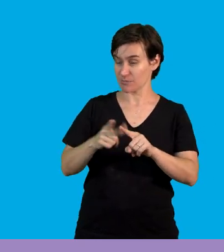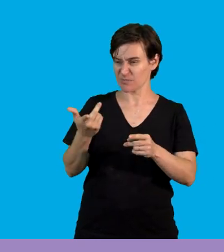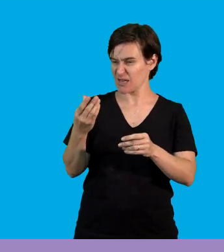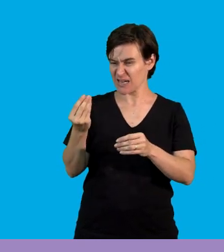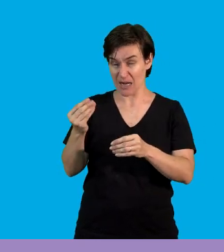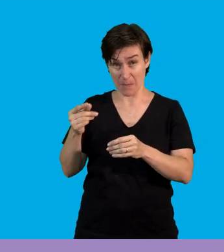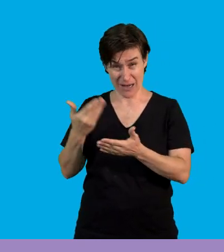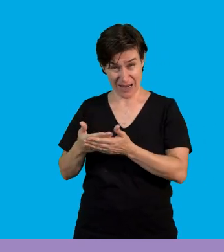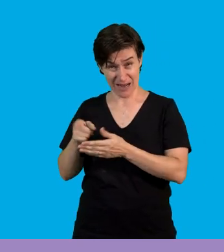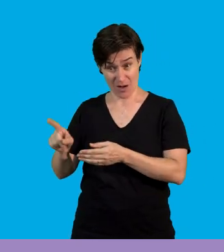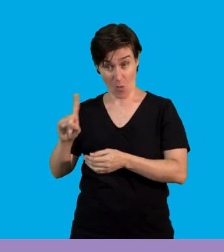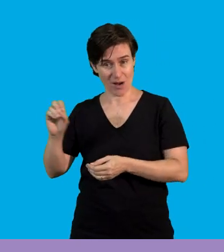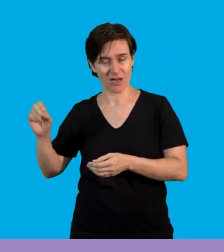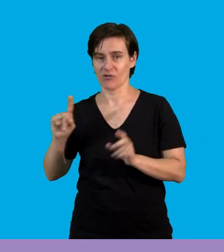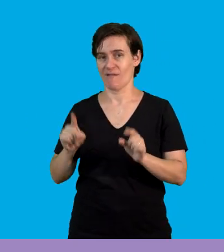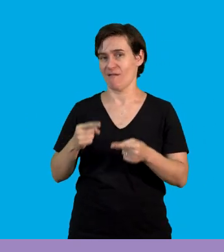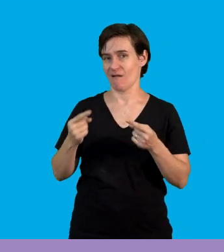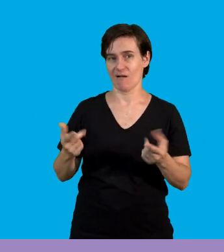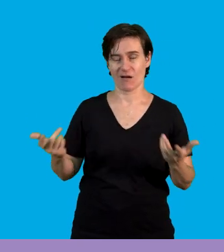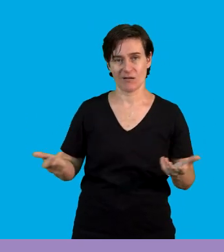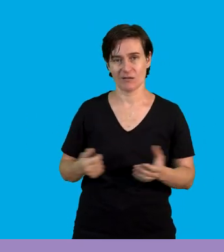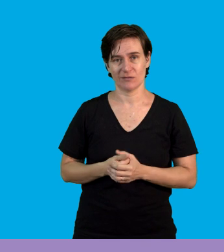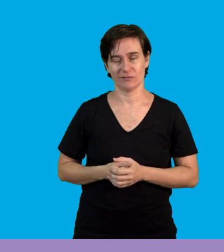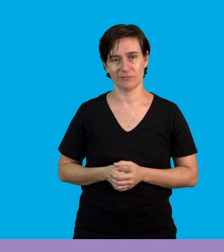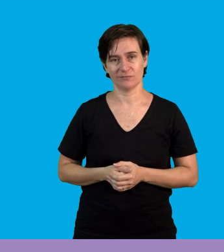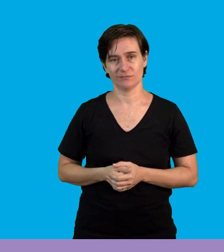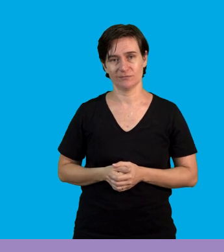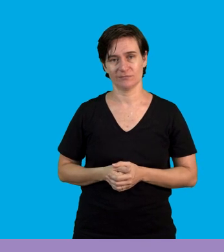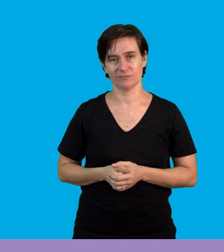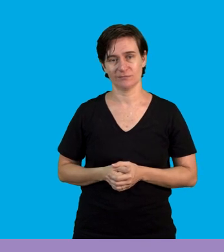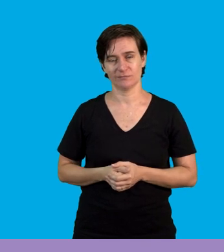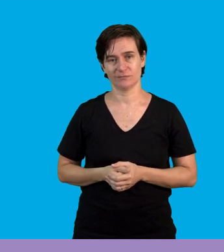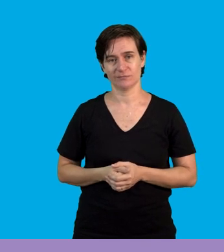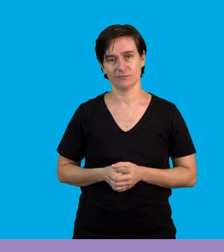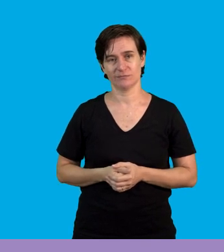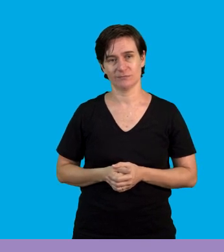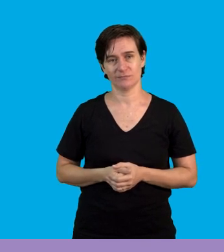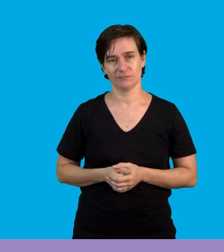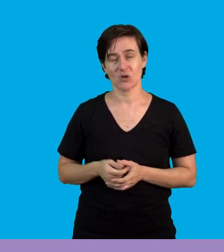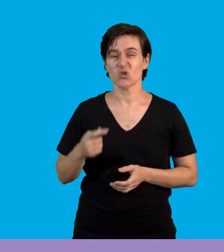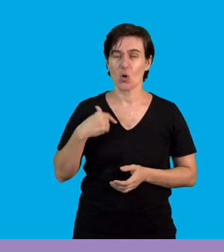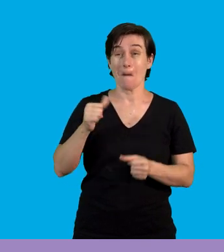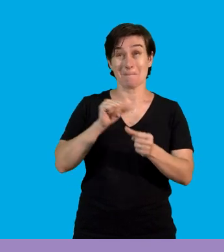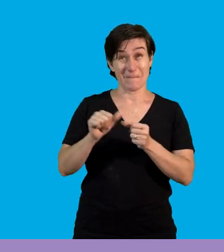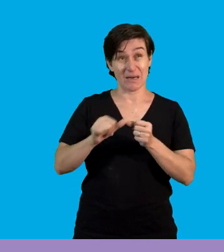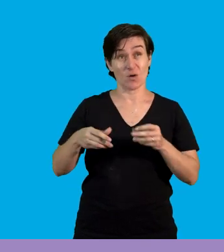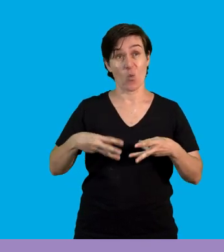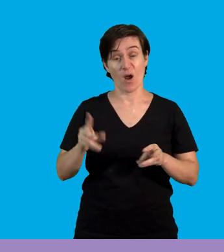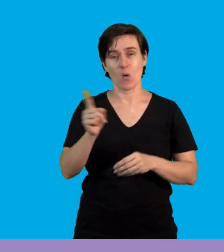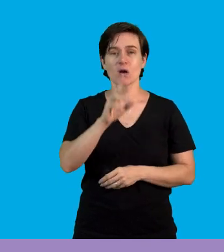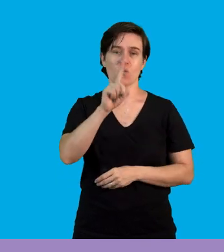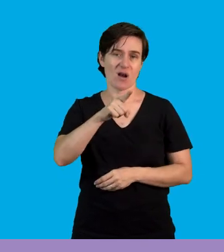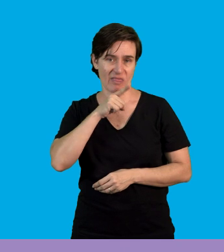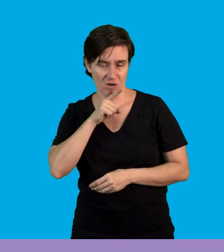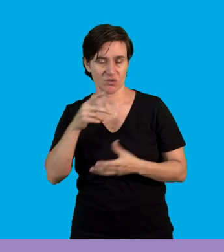find a number that we can multiply with that would give us a denominator. So we're going to choose a thousandth